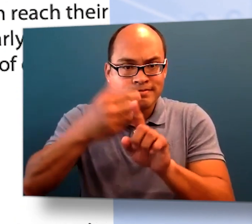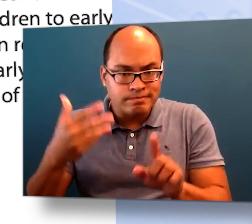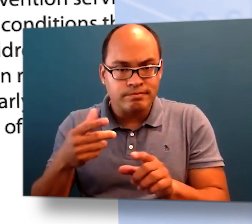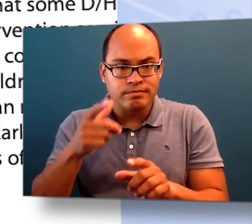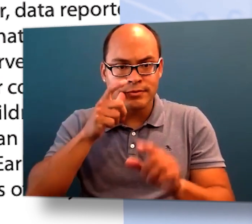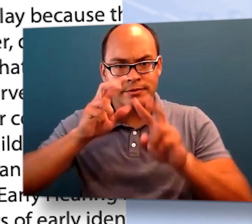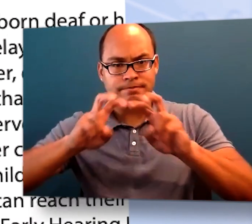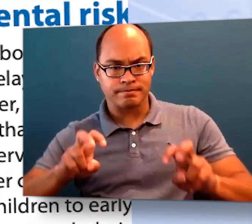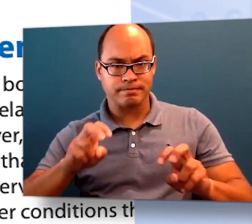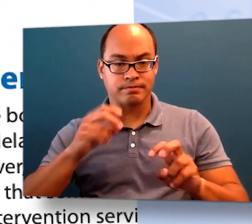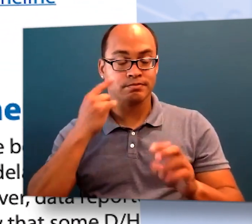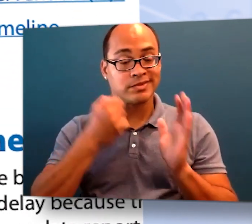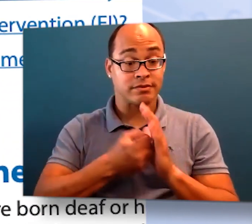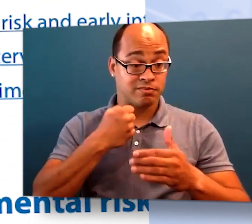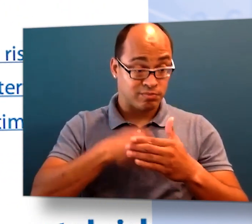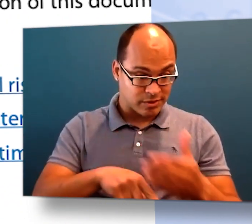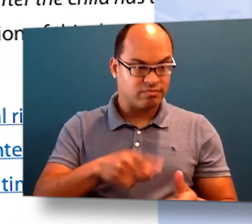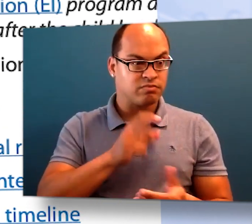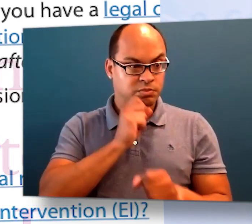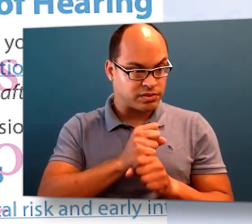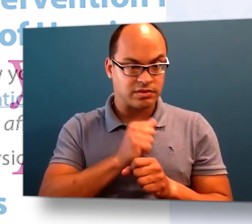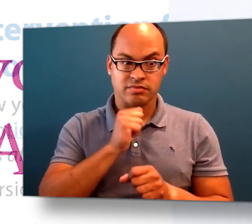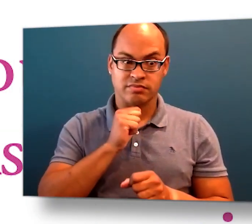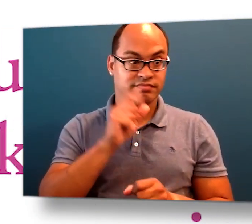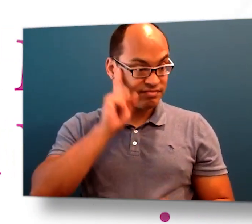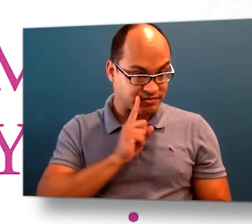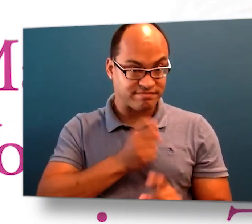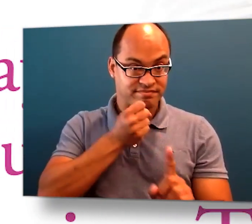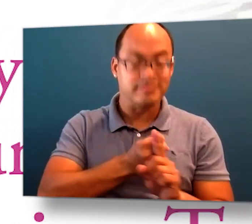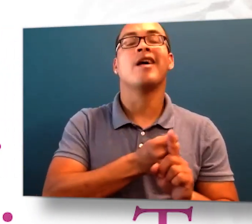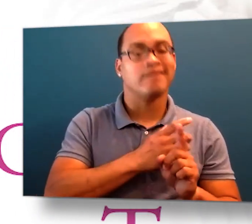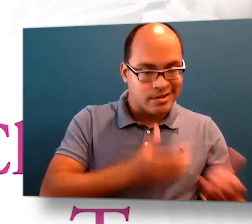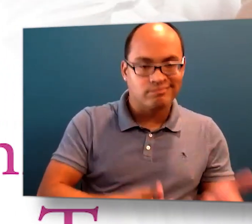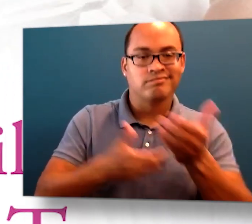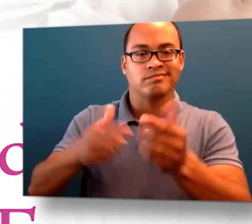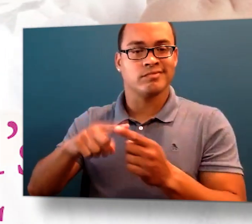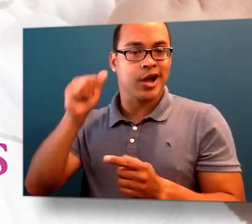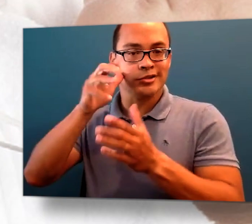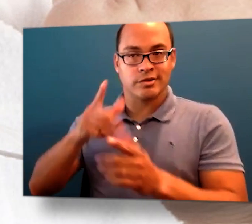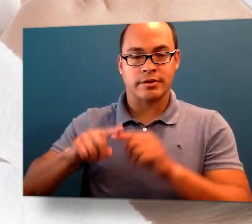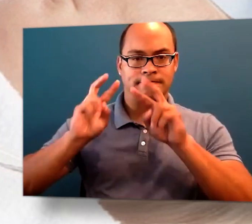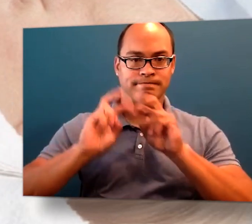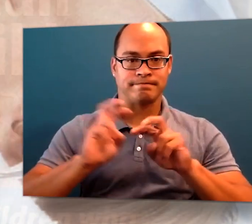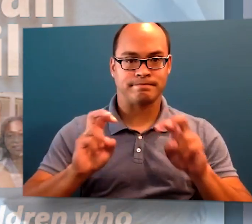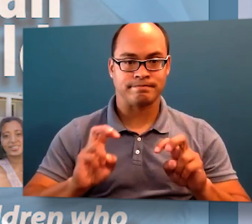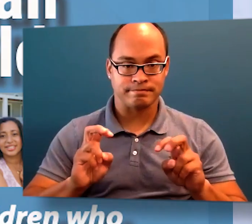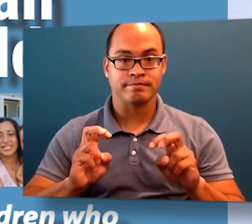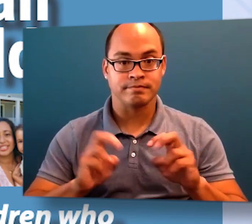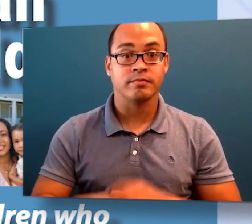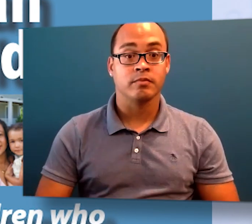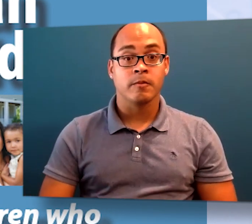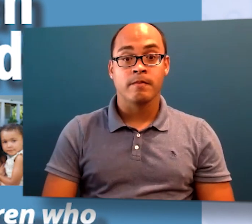children. The diagnostic assessment is critically important because at that point in time, if the child needs some sort